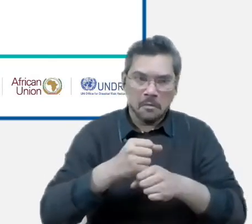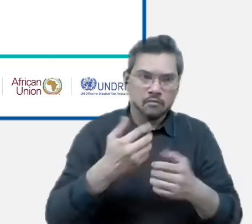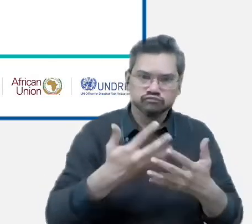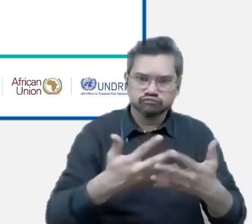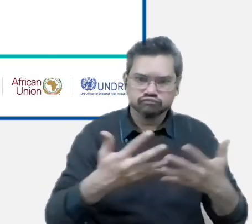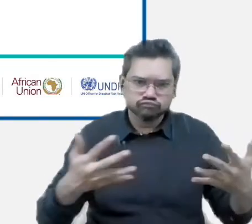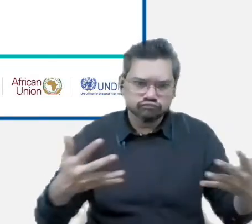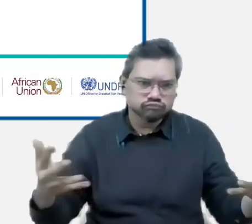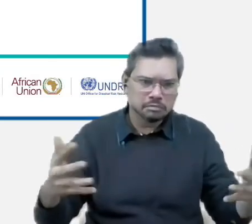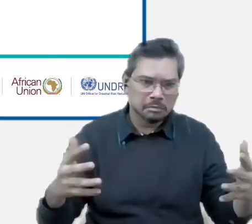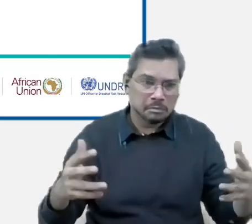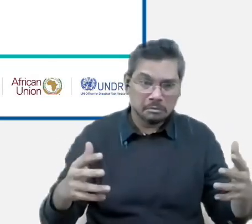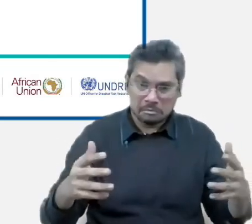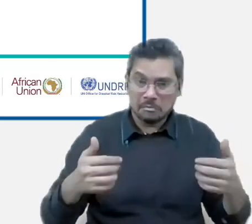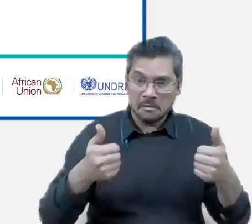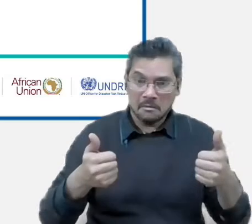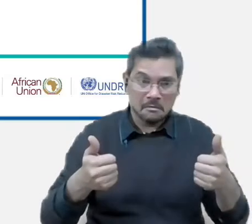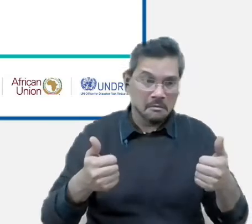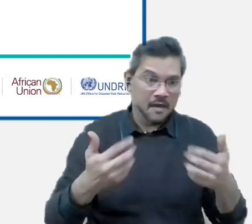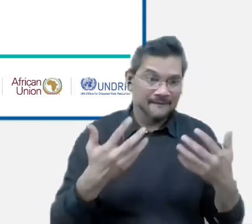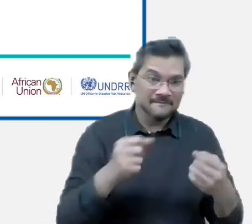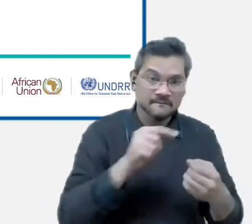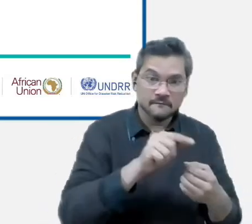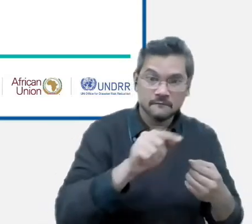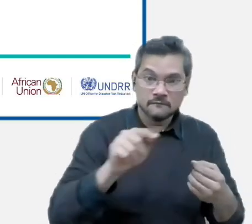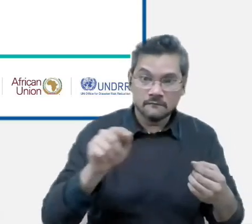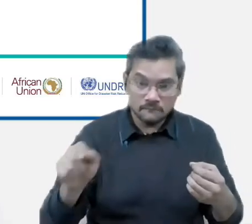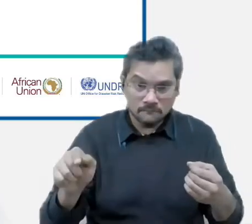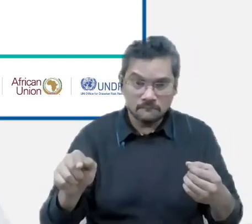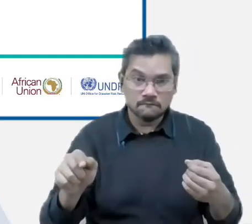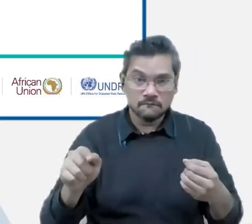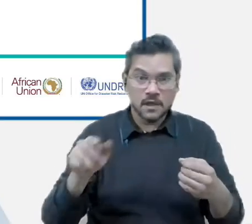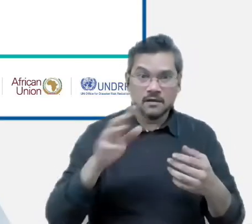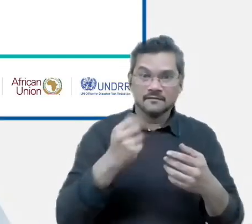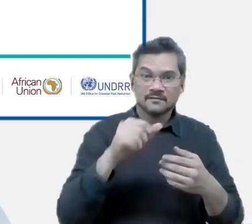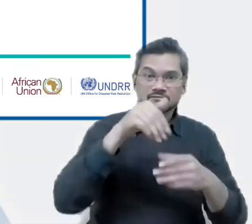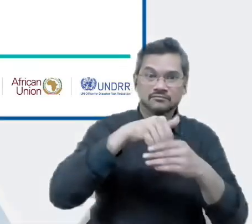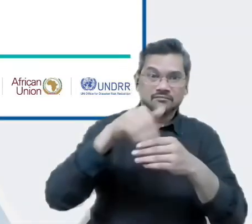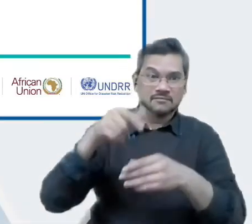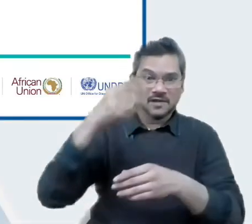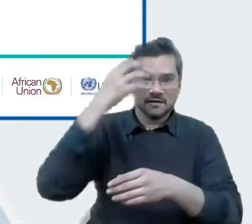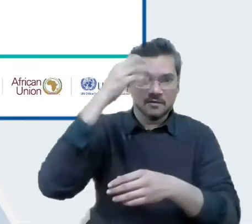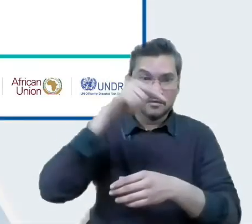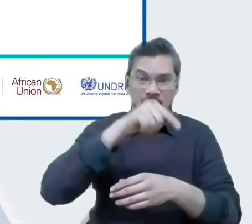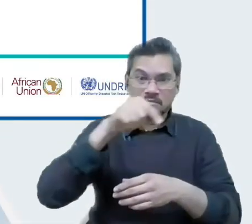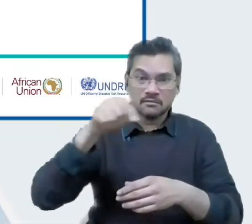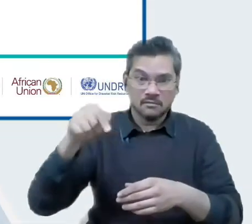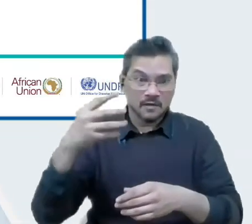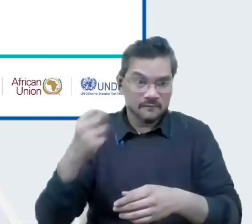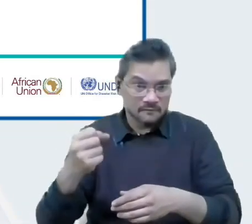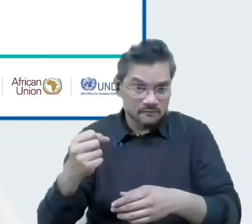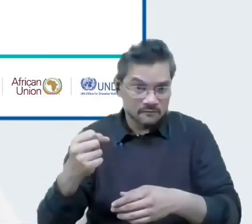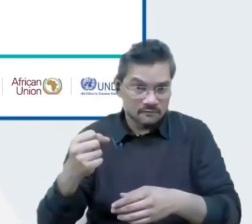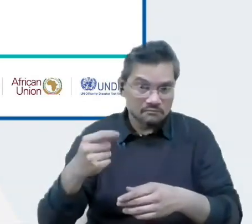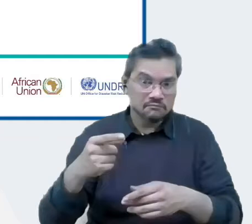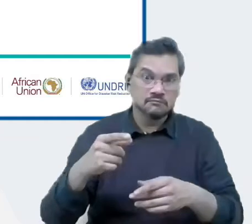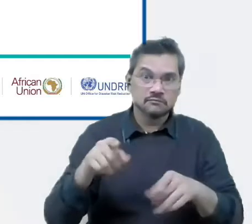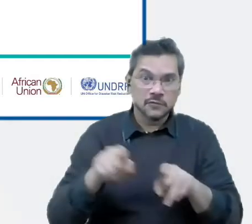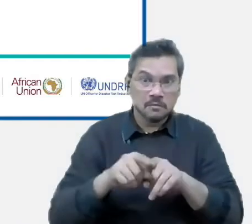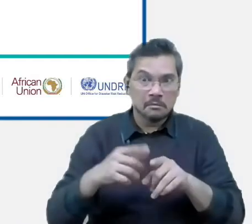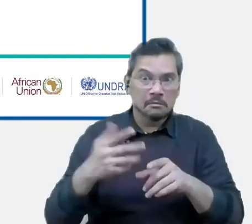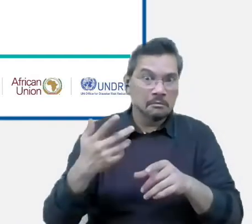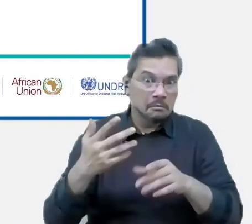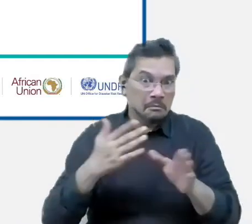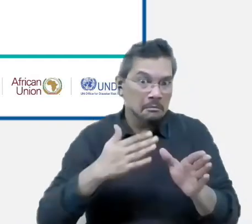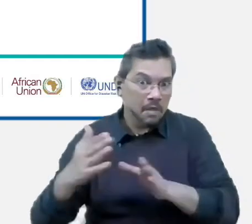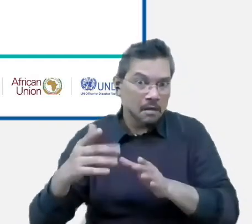stakeholders, primarily by the national governments, and anticipatory actions are also outlined and acted upon. That